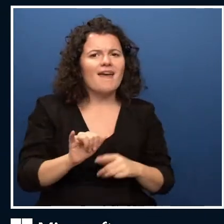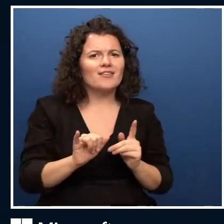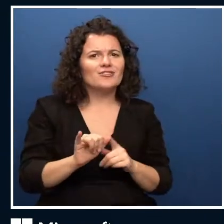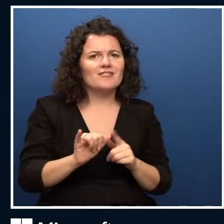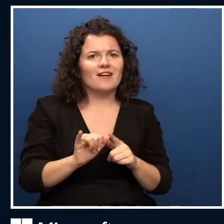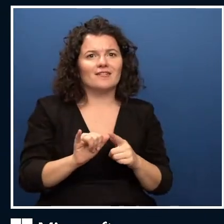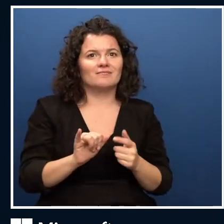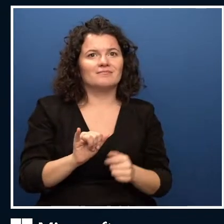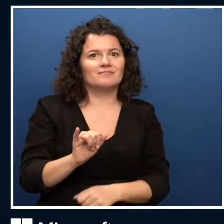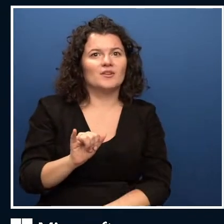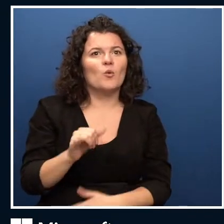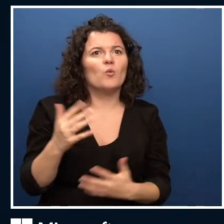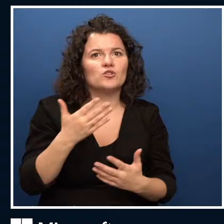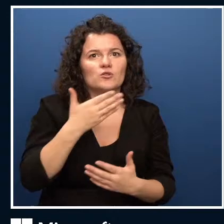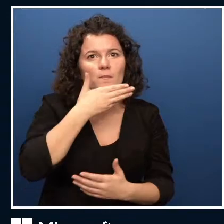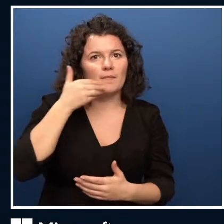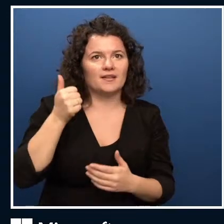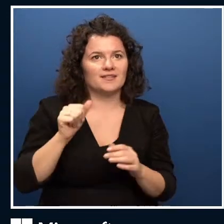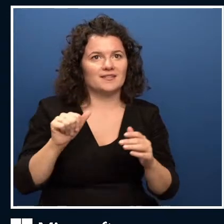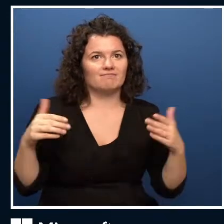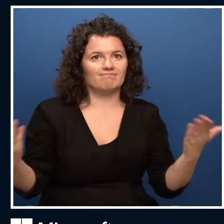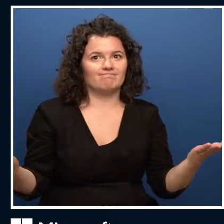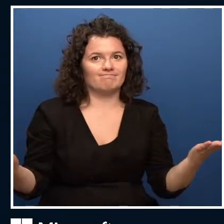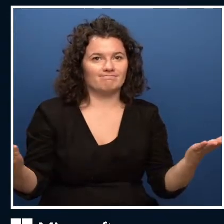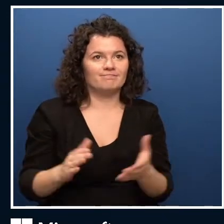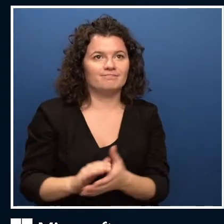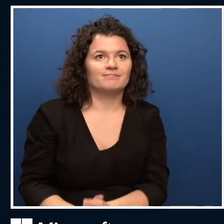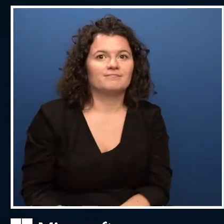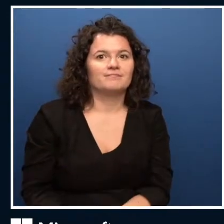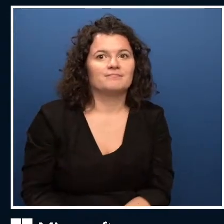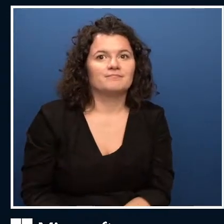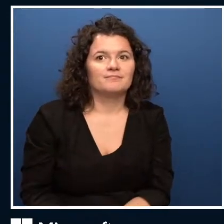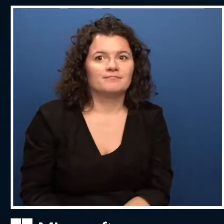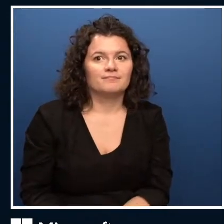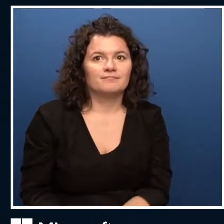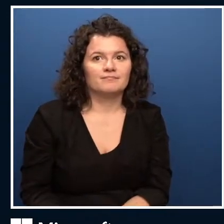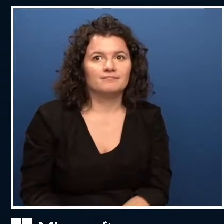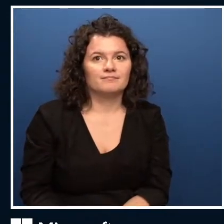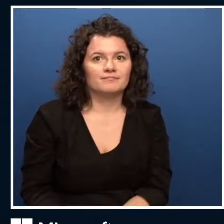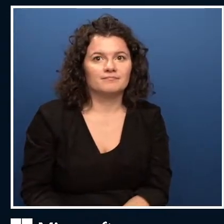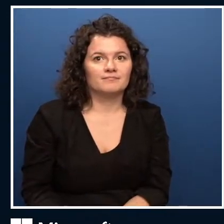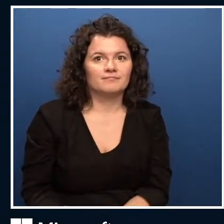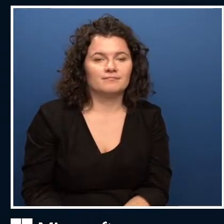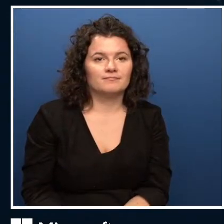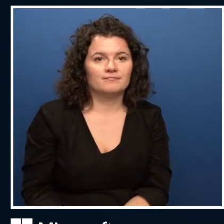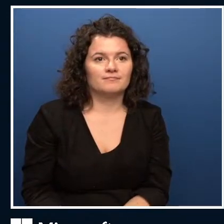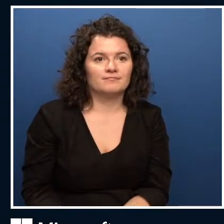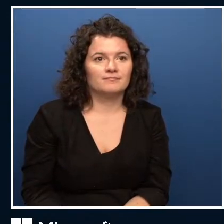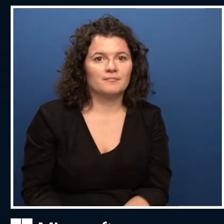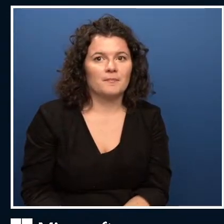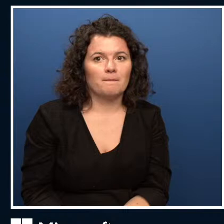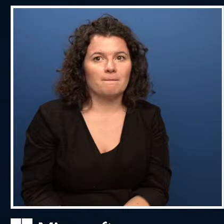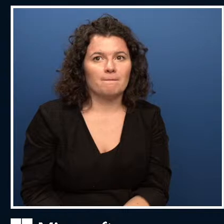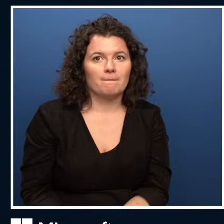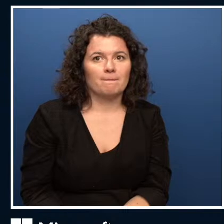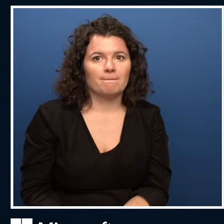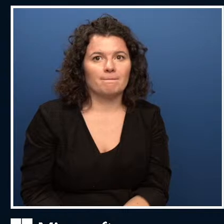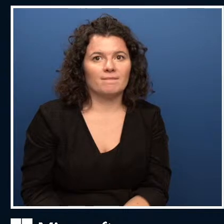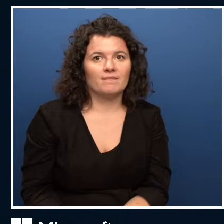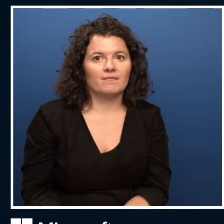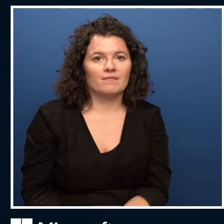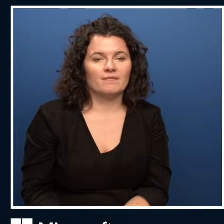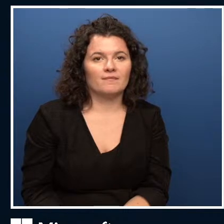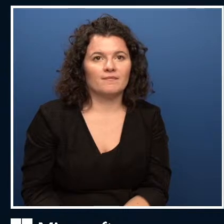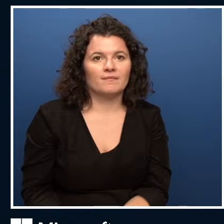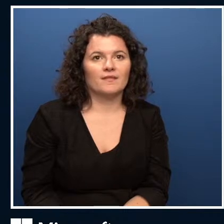the progress in deep learning gives us some insights about the possible way,